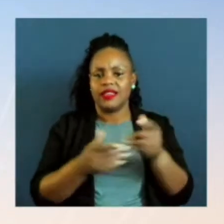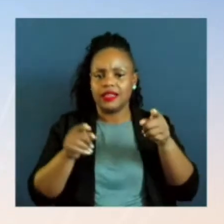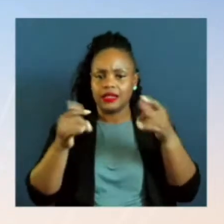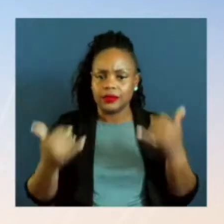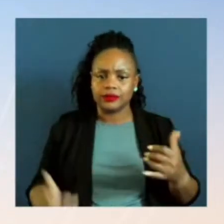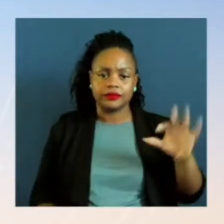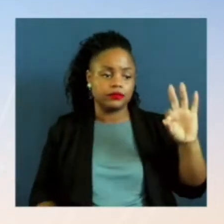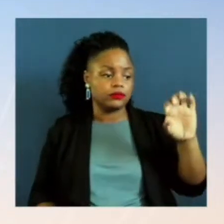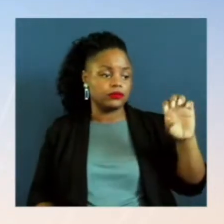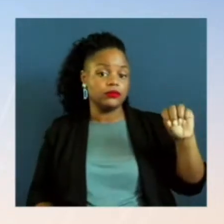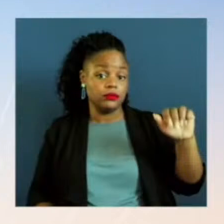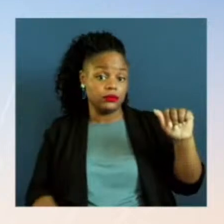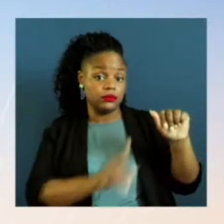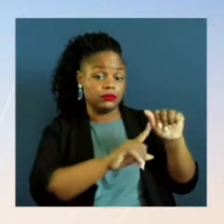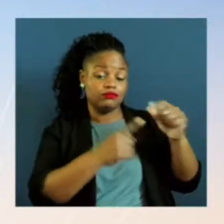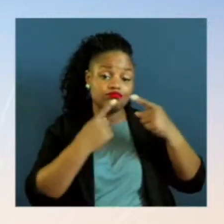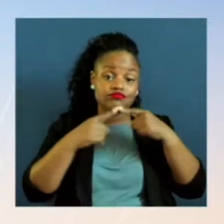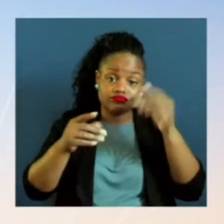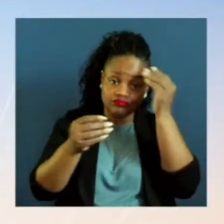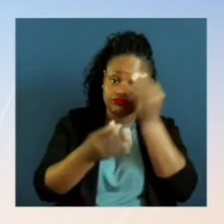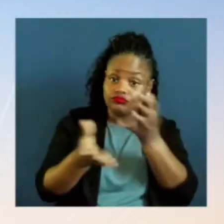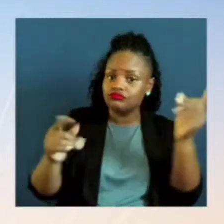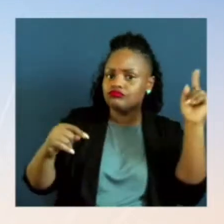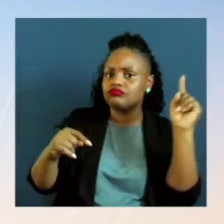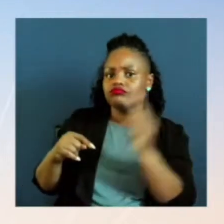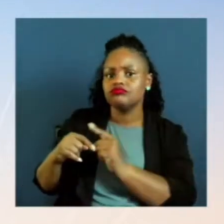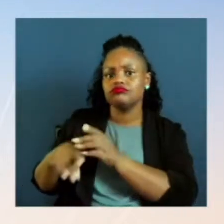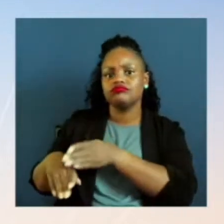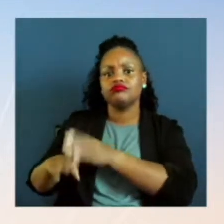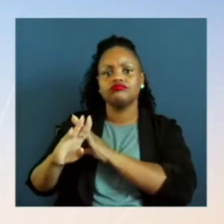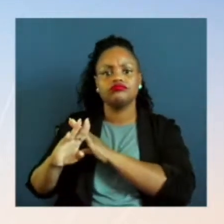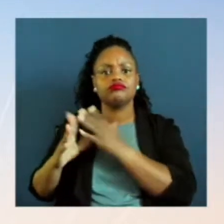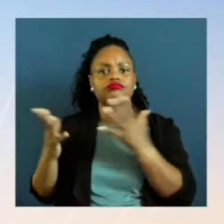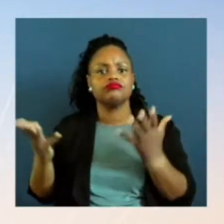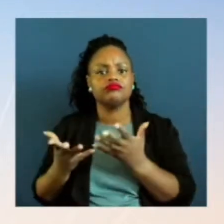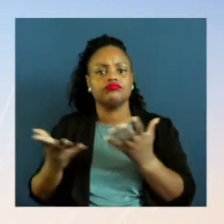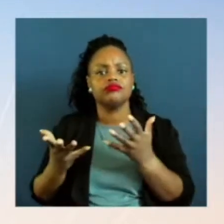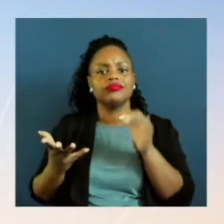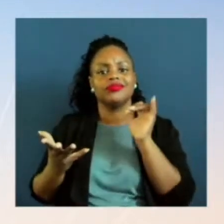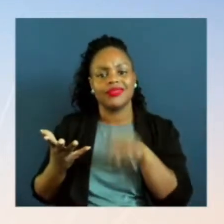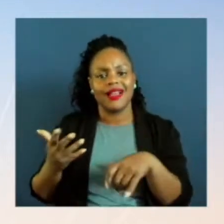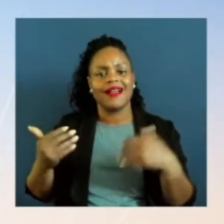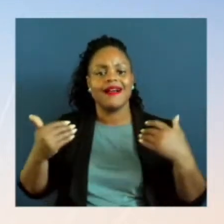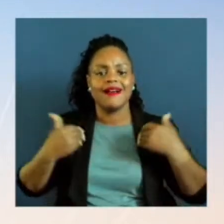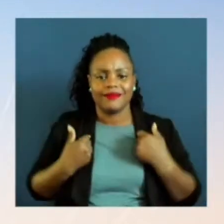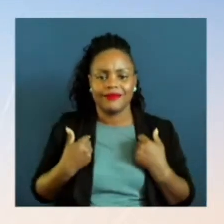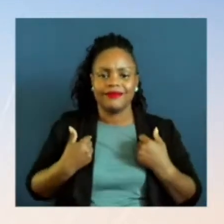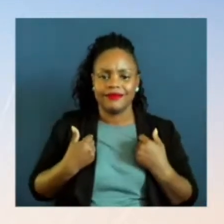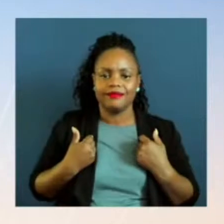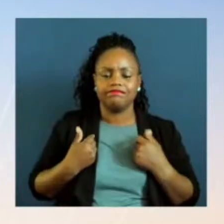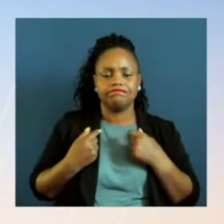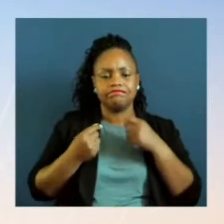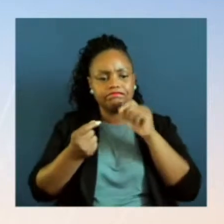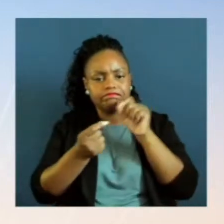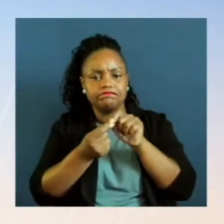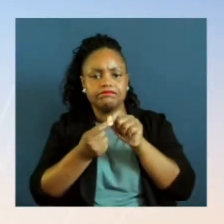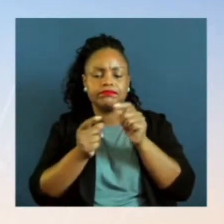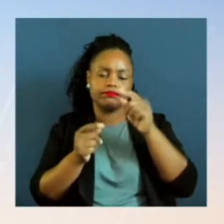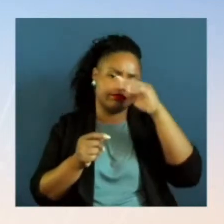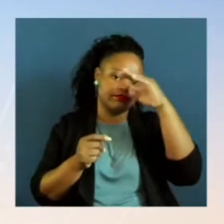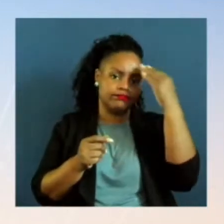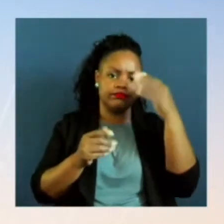to reduce barriers that have long prevented many disaster survivors, particularly Black Americans, from receiving disaster assistance